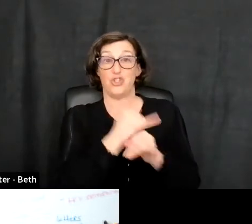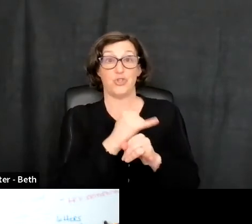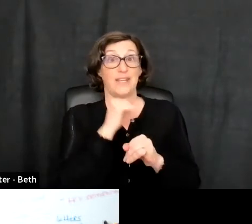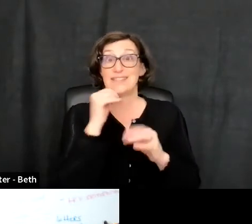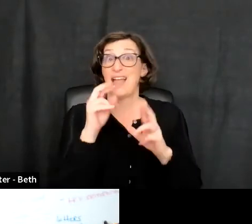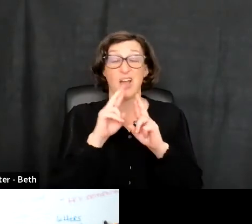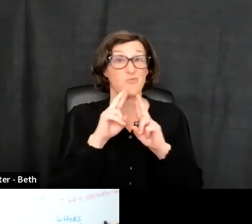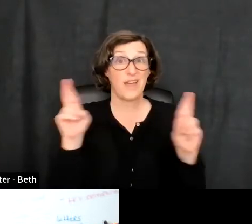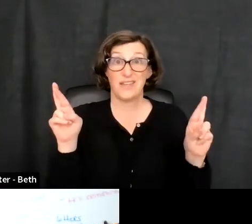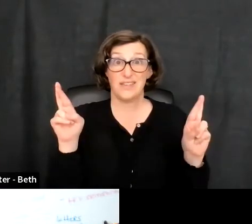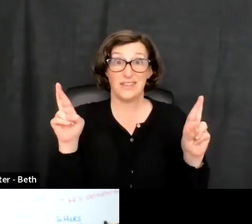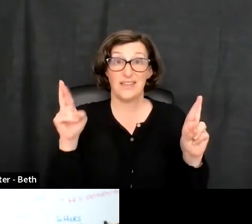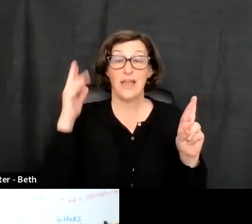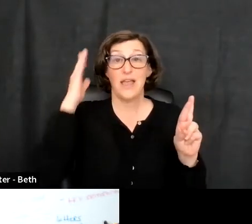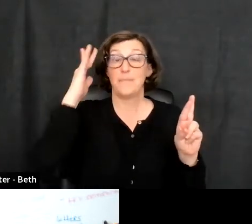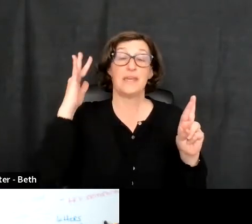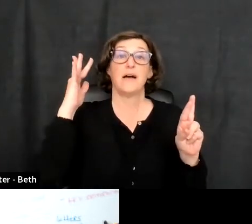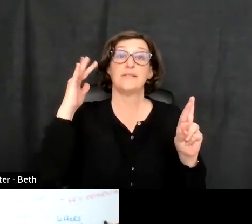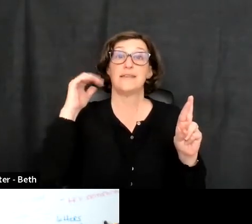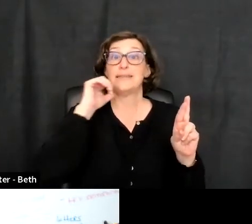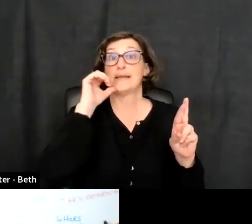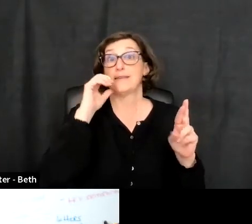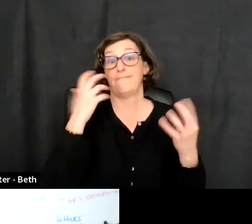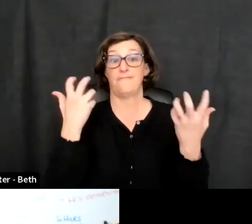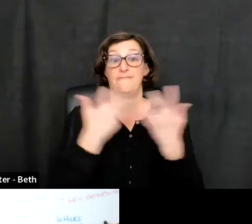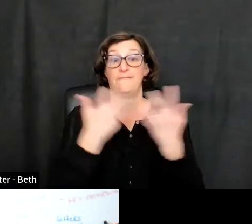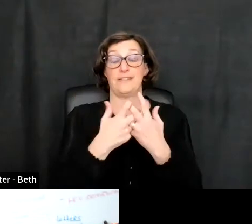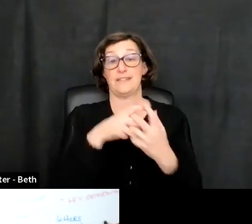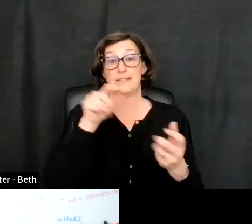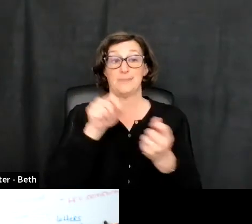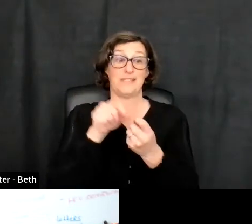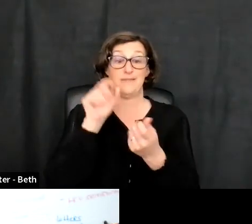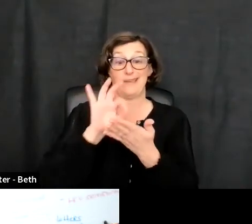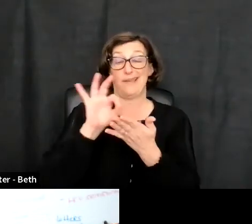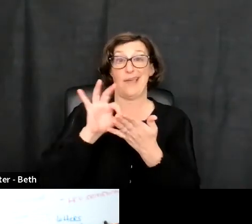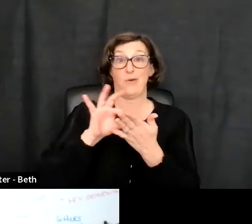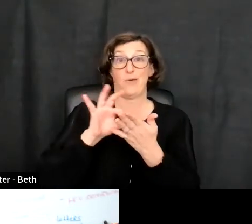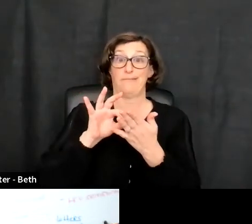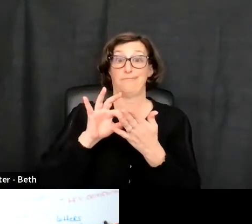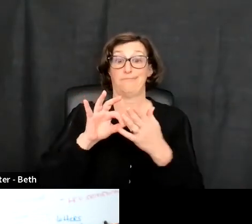unprepared, because it doesn't fall into their accounting framework.